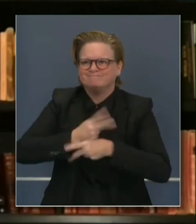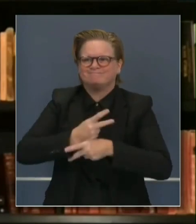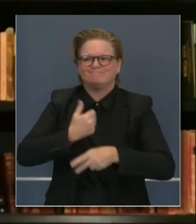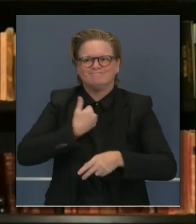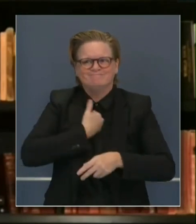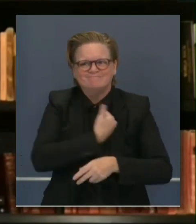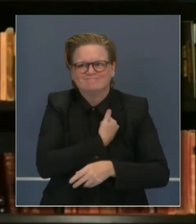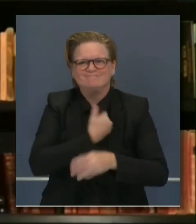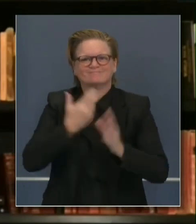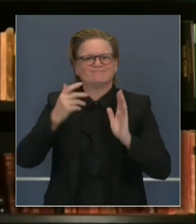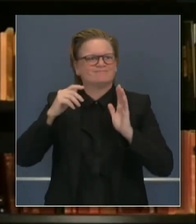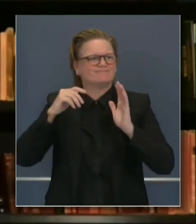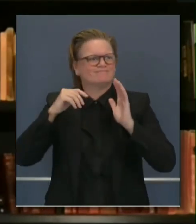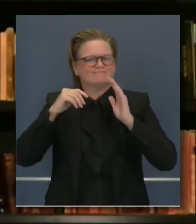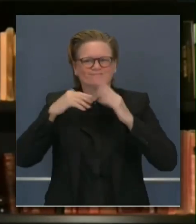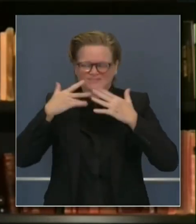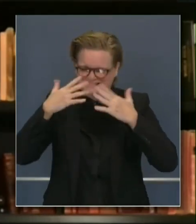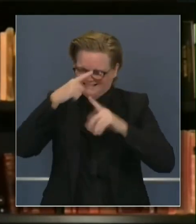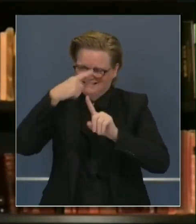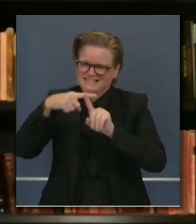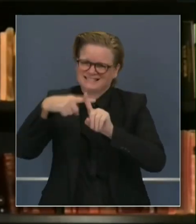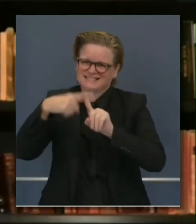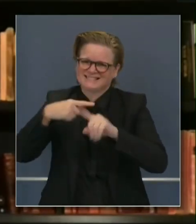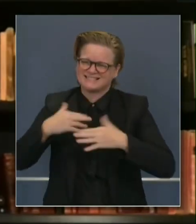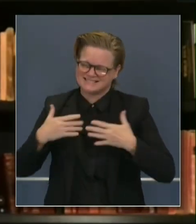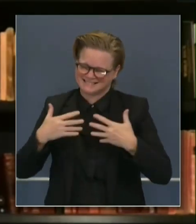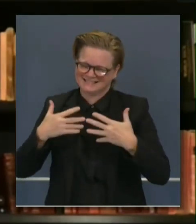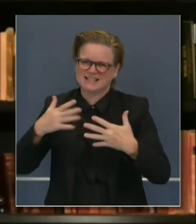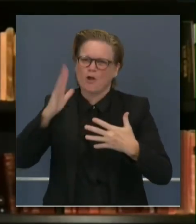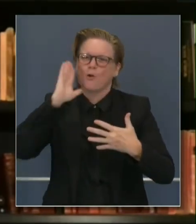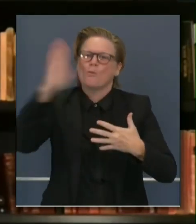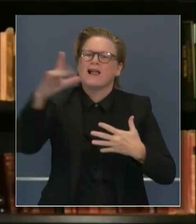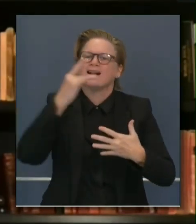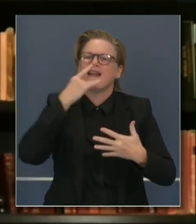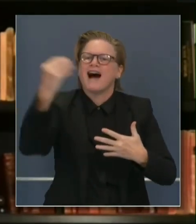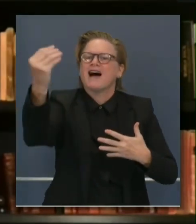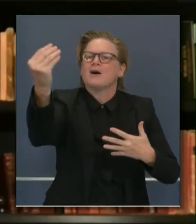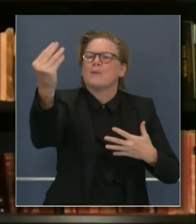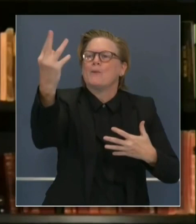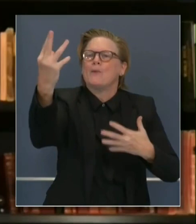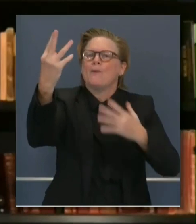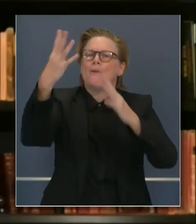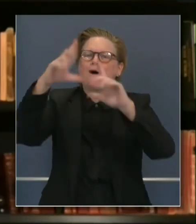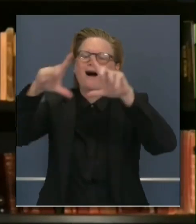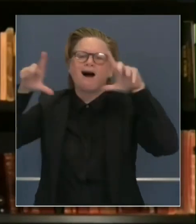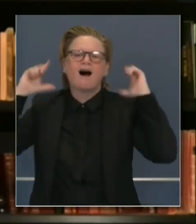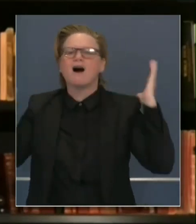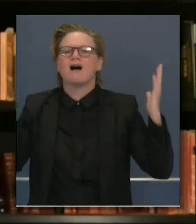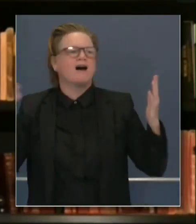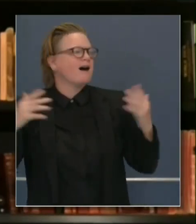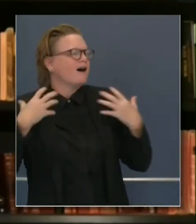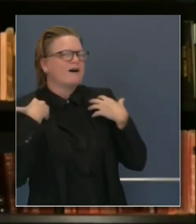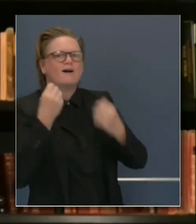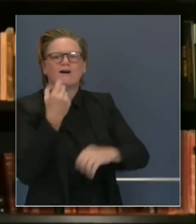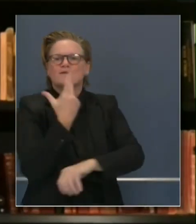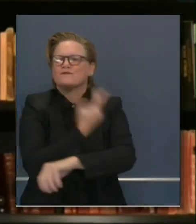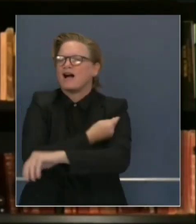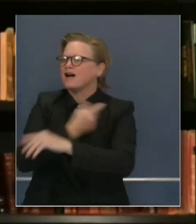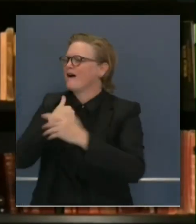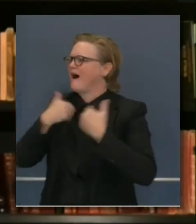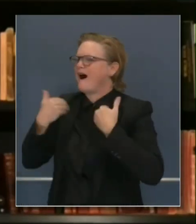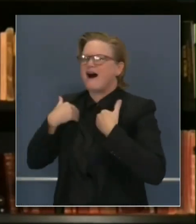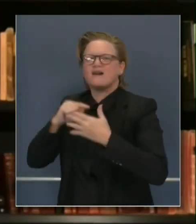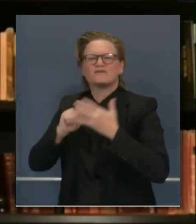tunnel with these vaccines, but we need to take seriously this moment. This is the most challenging moment